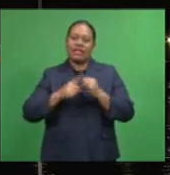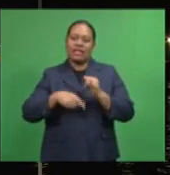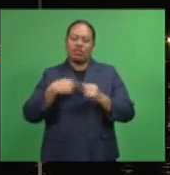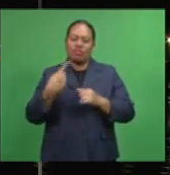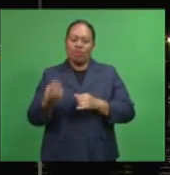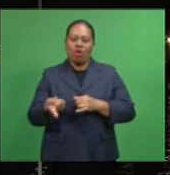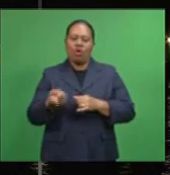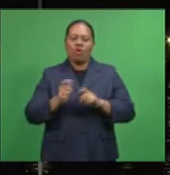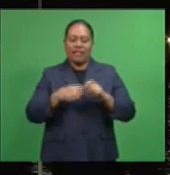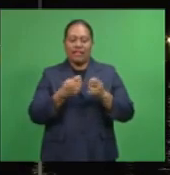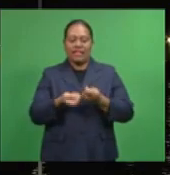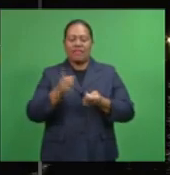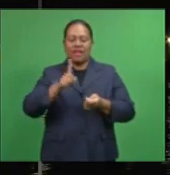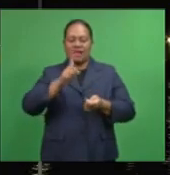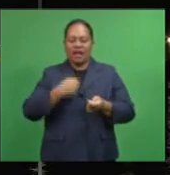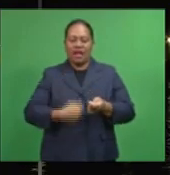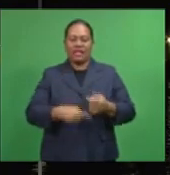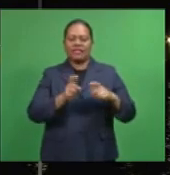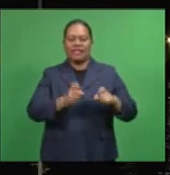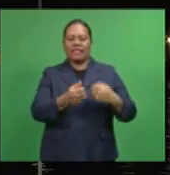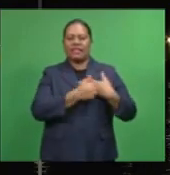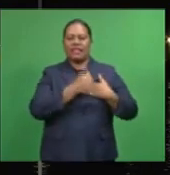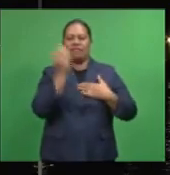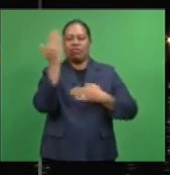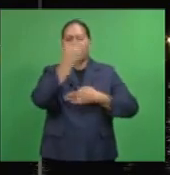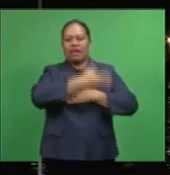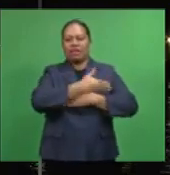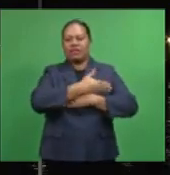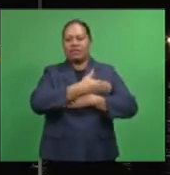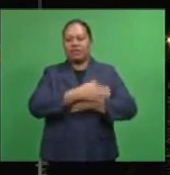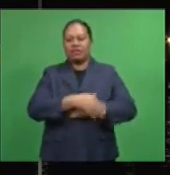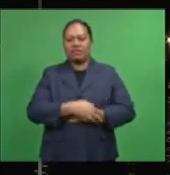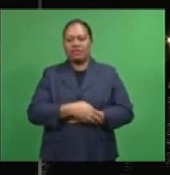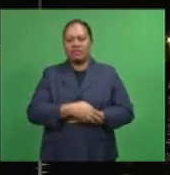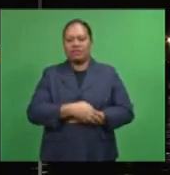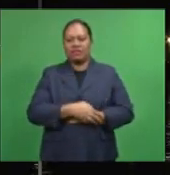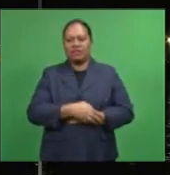from the team and I, stay safe. Good night.